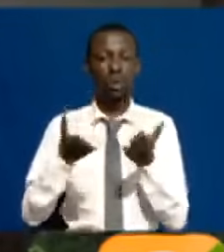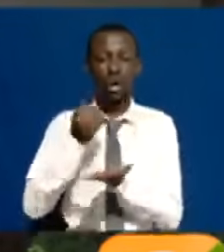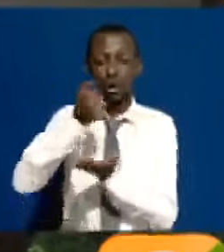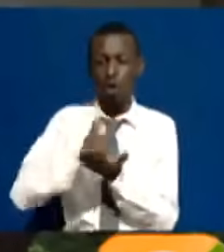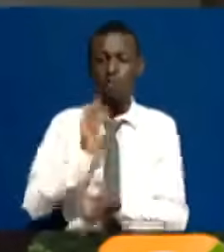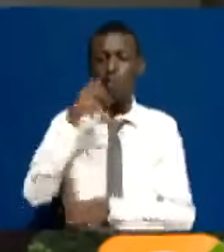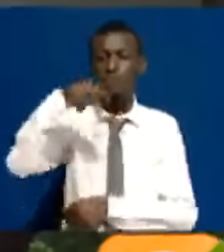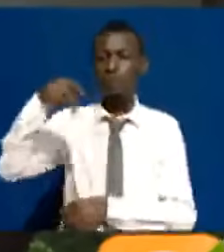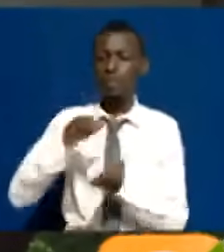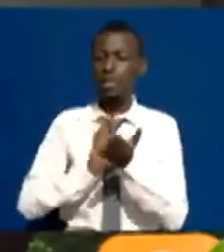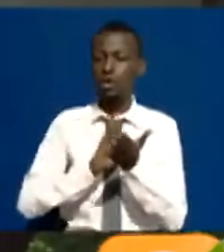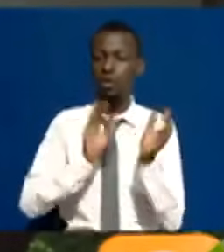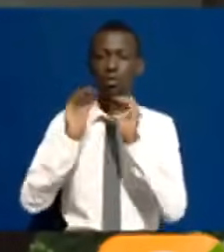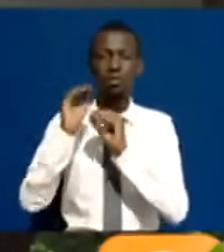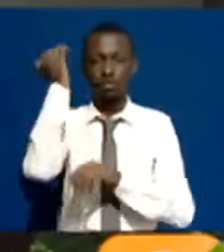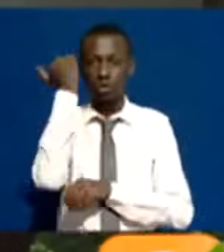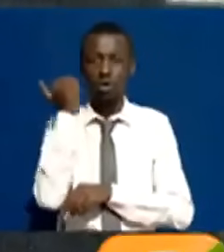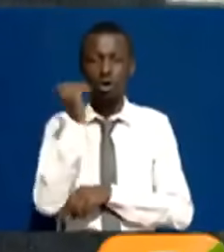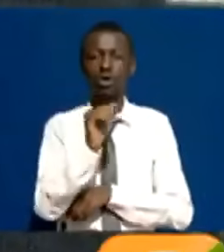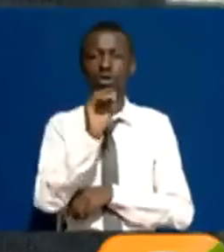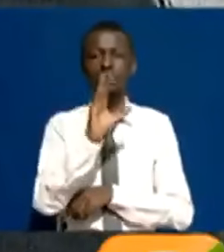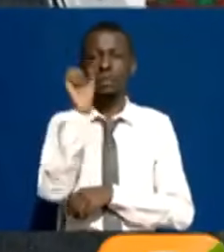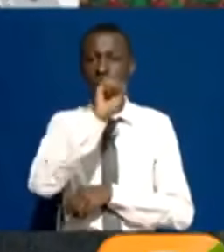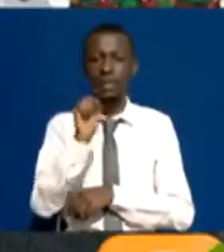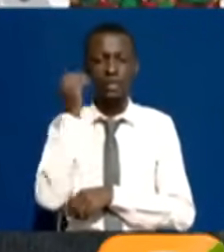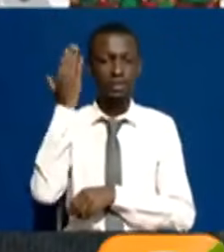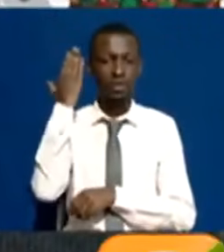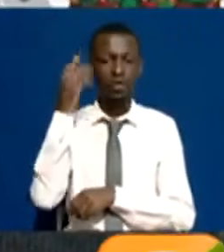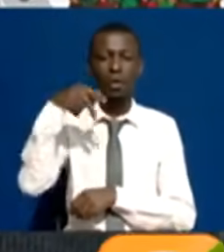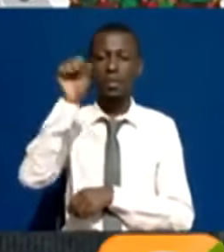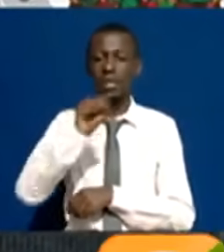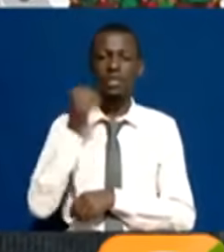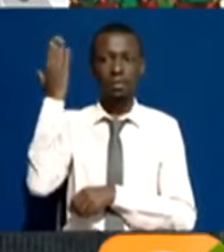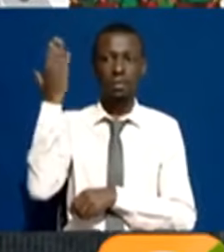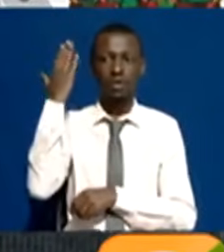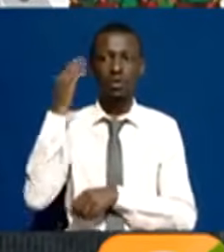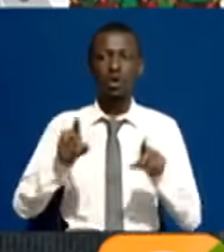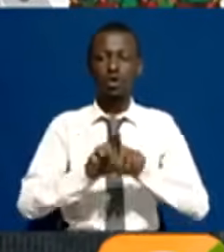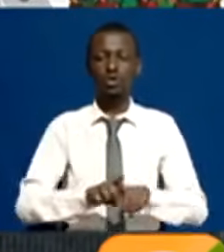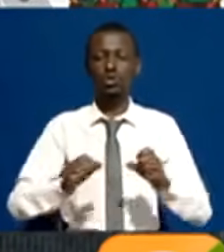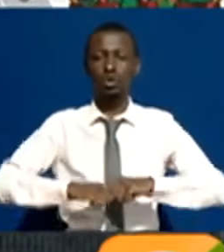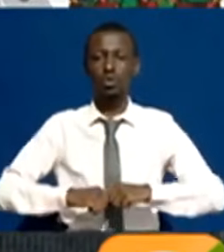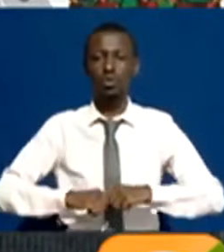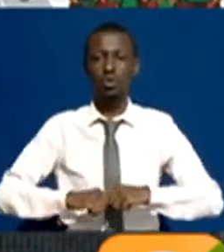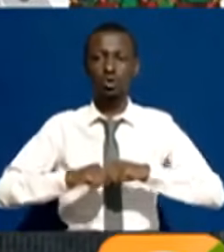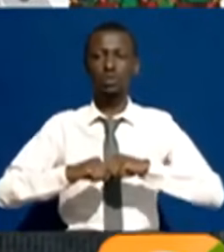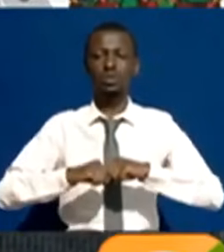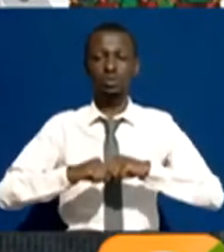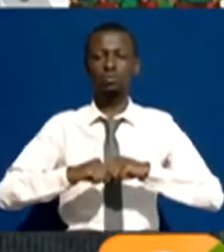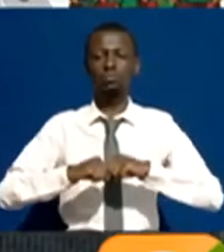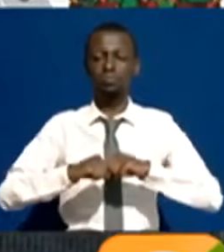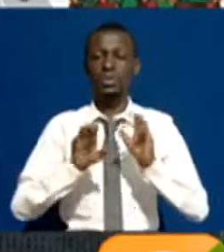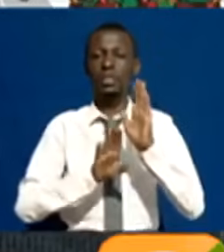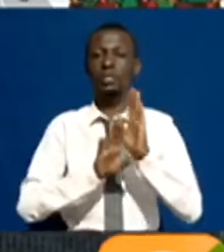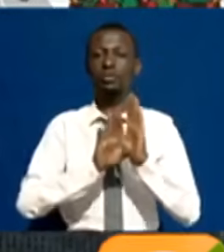office, recommends the prosecution of Balala, the then PS, former CEO of the Catering Tourism and Development Levy Trustees,